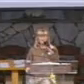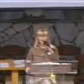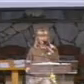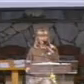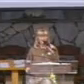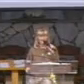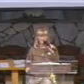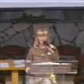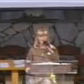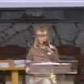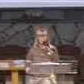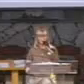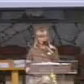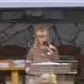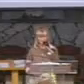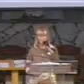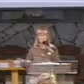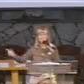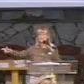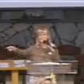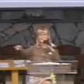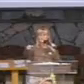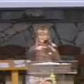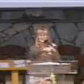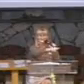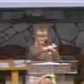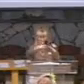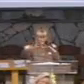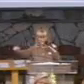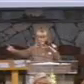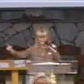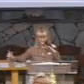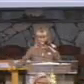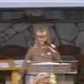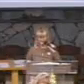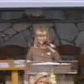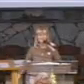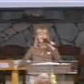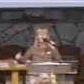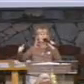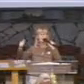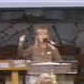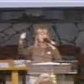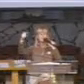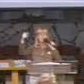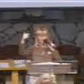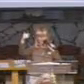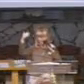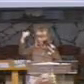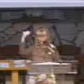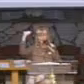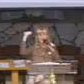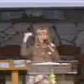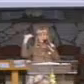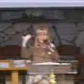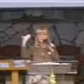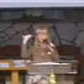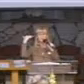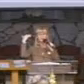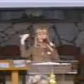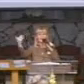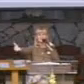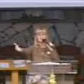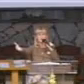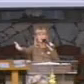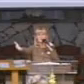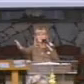participate in a Bible drill with your teachers, of your Sunday school classes, and we're going to do it with our own Bible